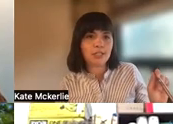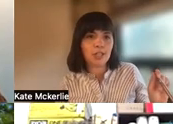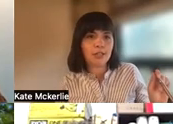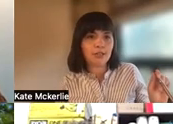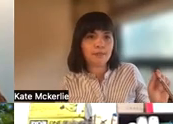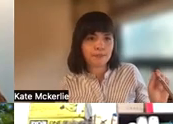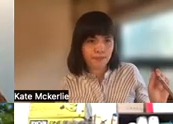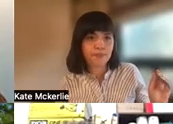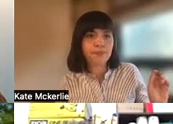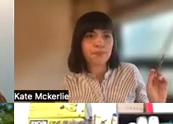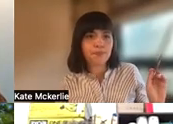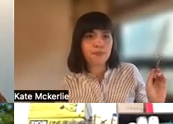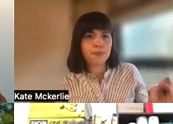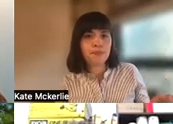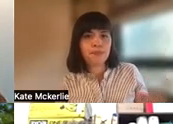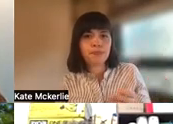pertaining to the child.